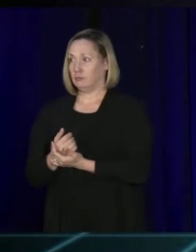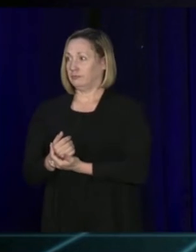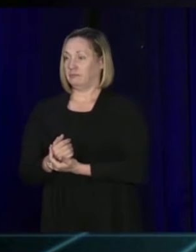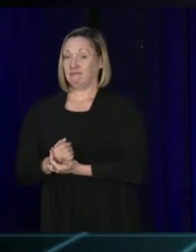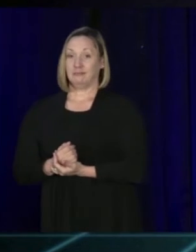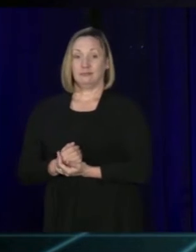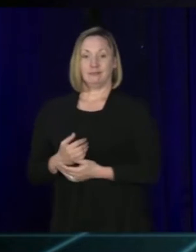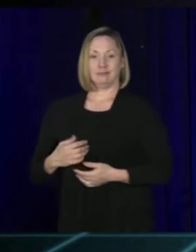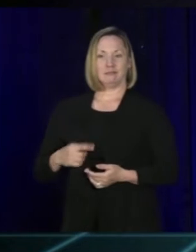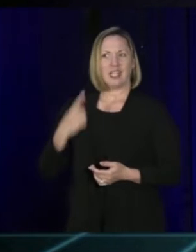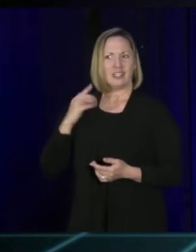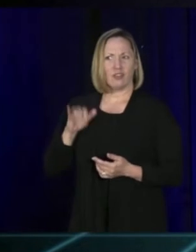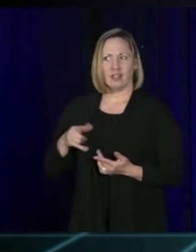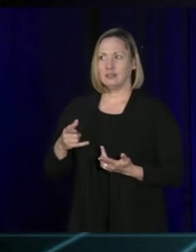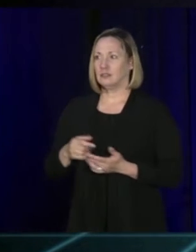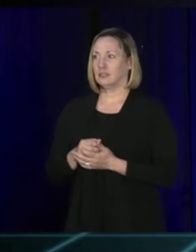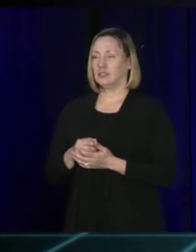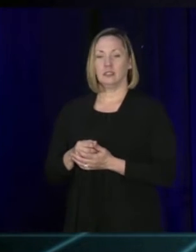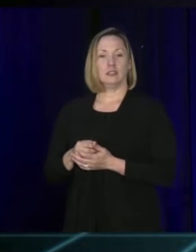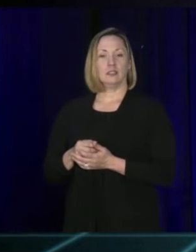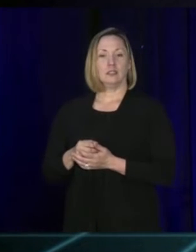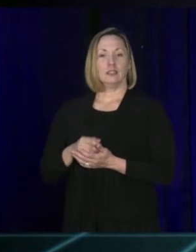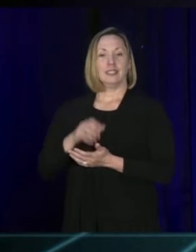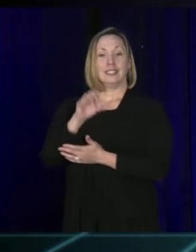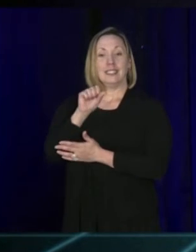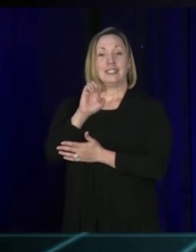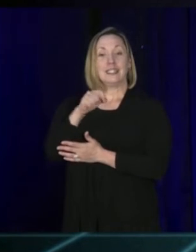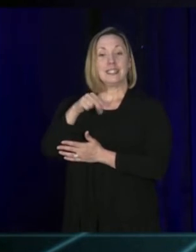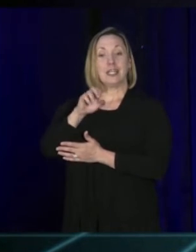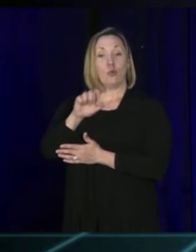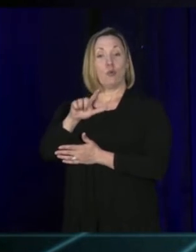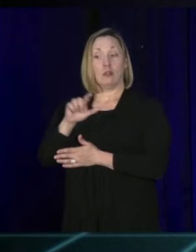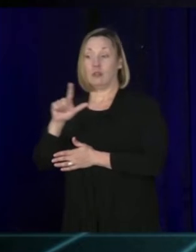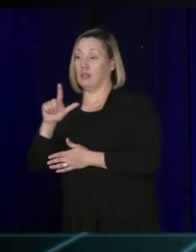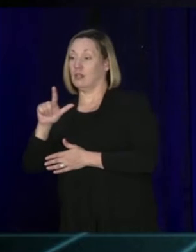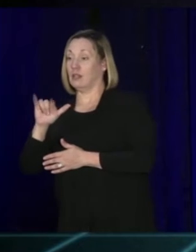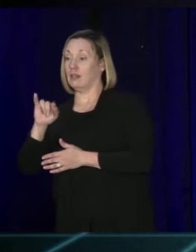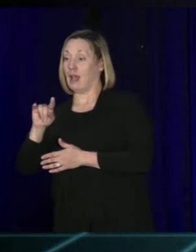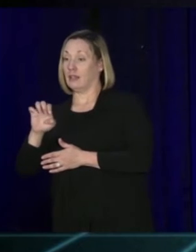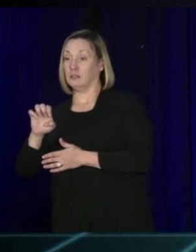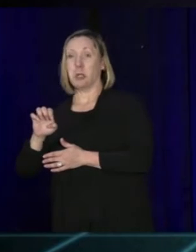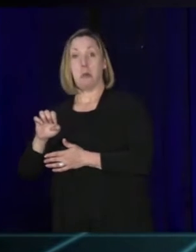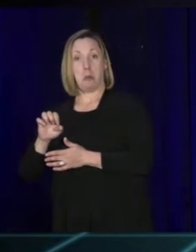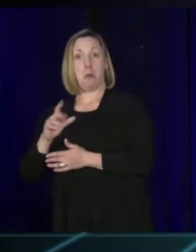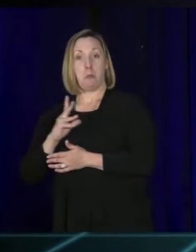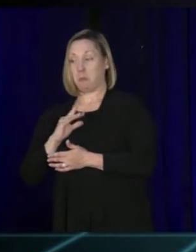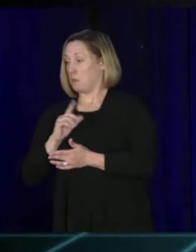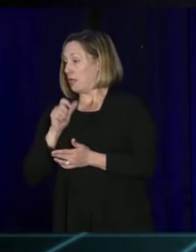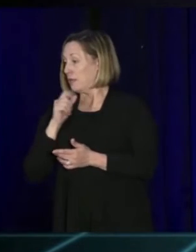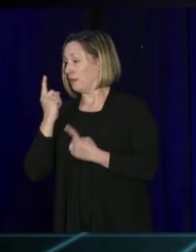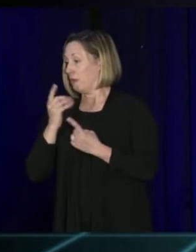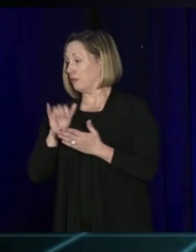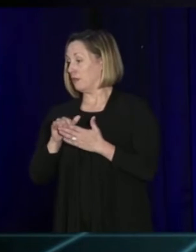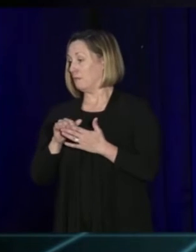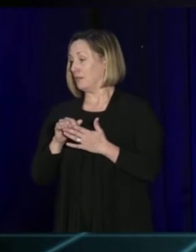I didn't hear that. SQLite? Oh yeah, I didn't think about that one. It's called